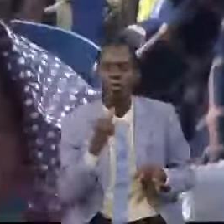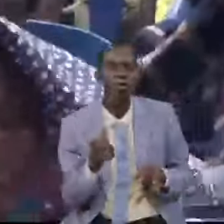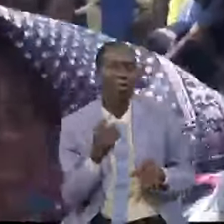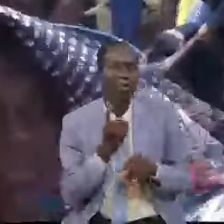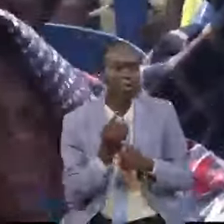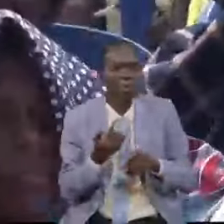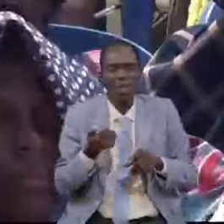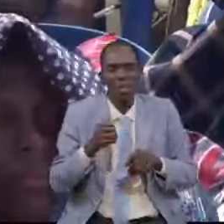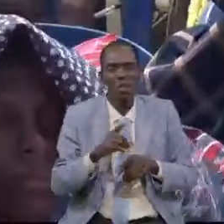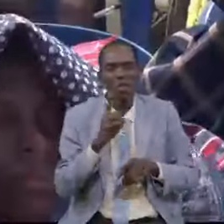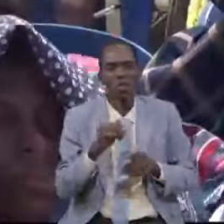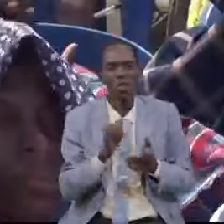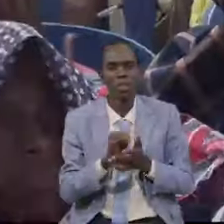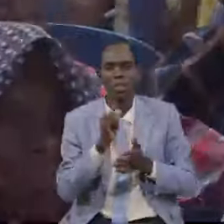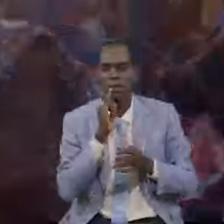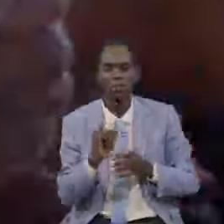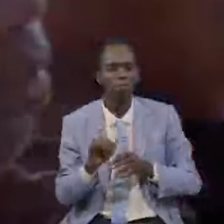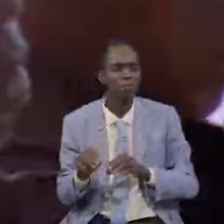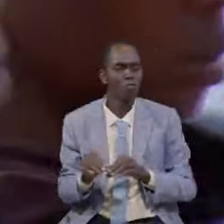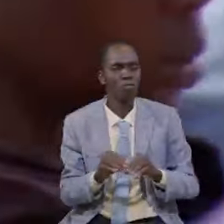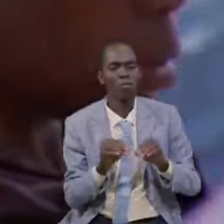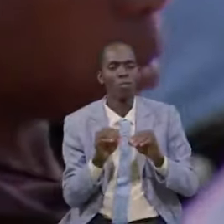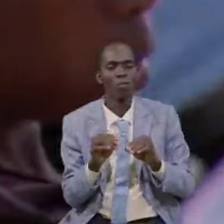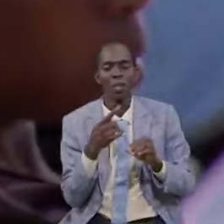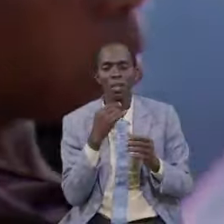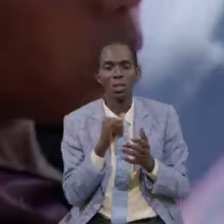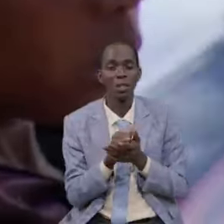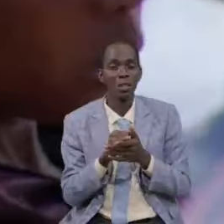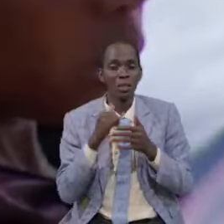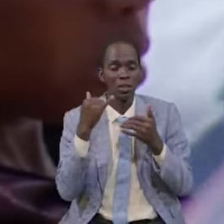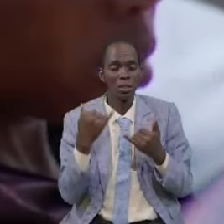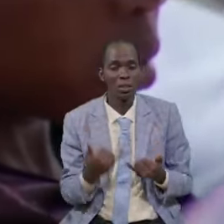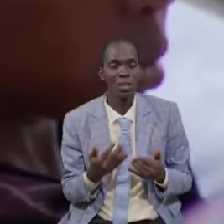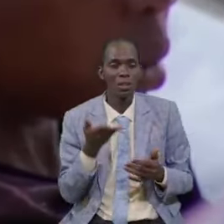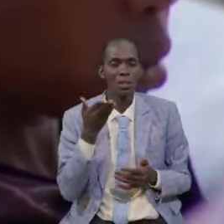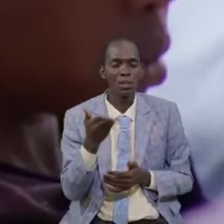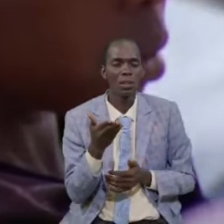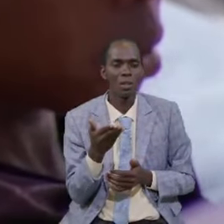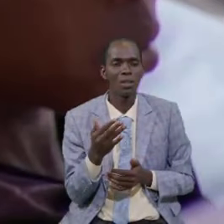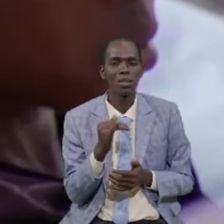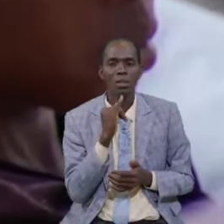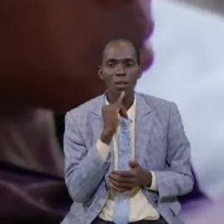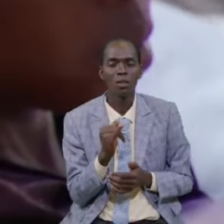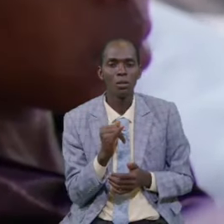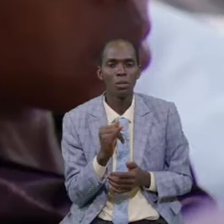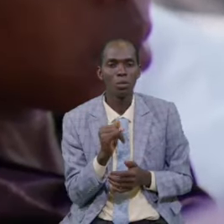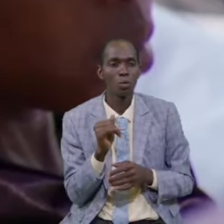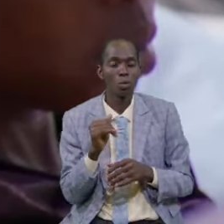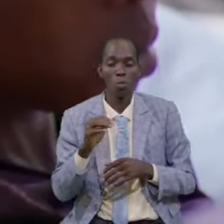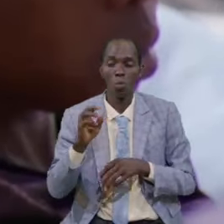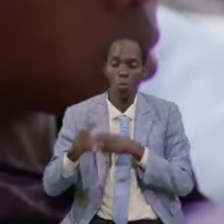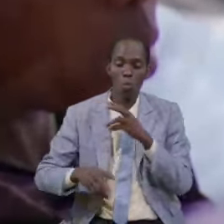say, now that the world in their system has retired me, what goal do